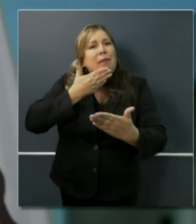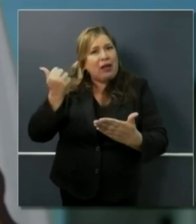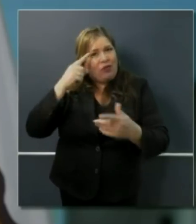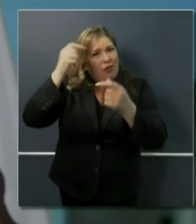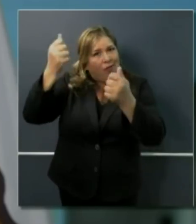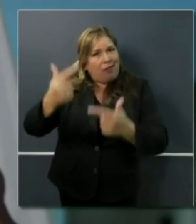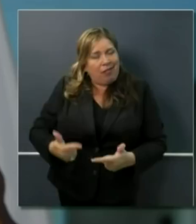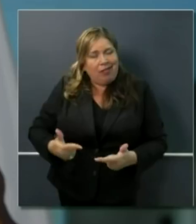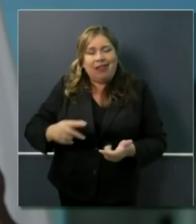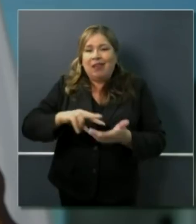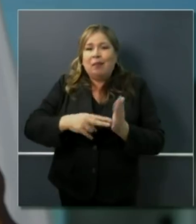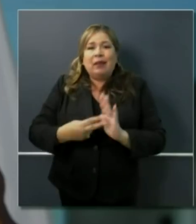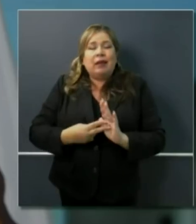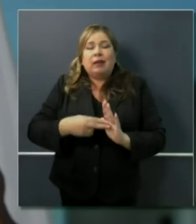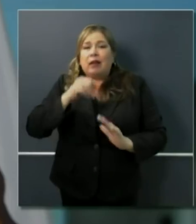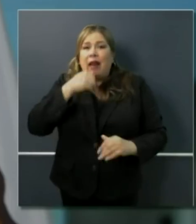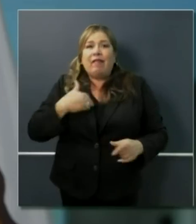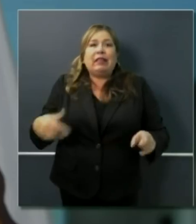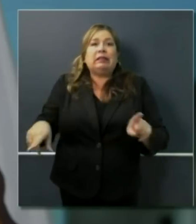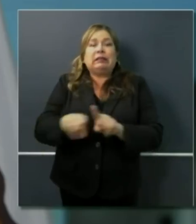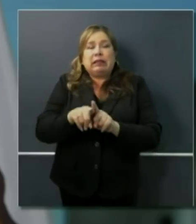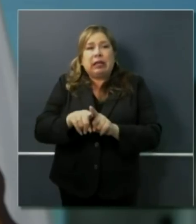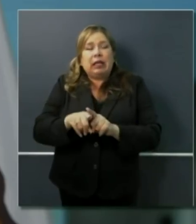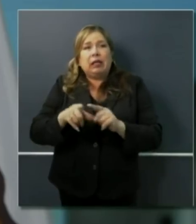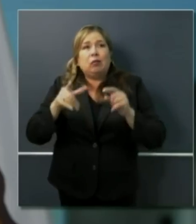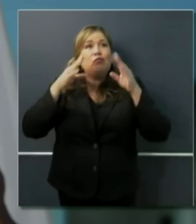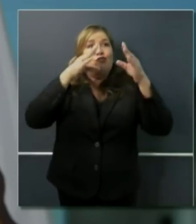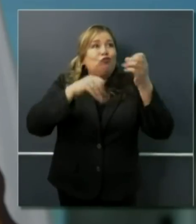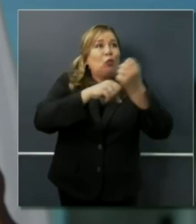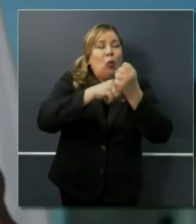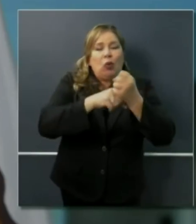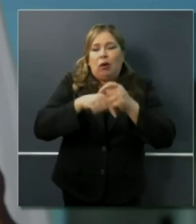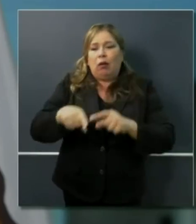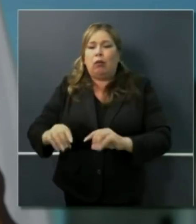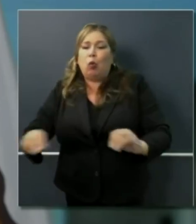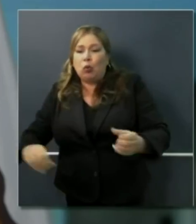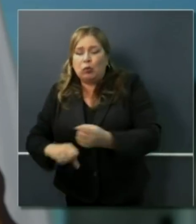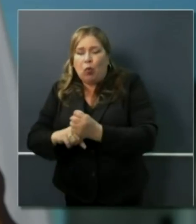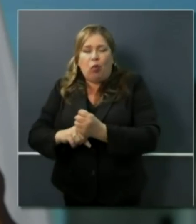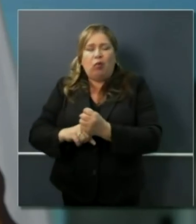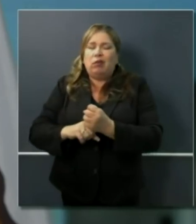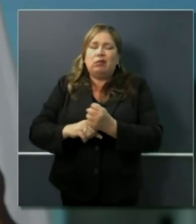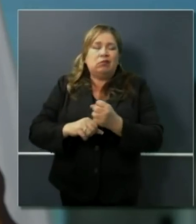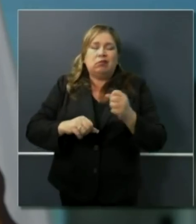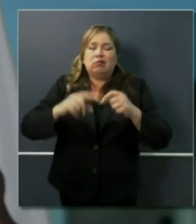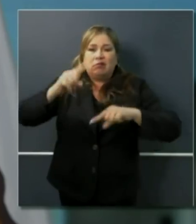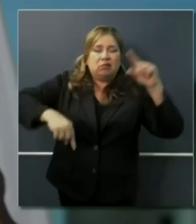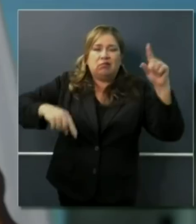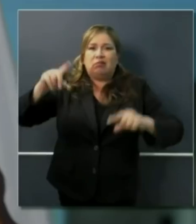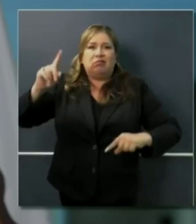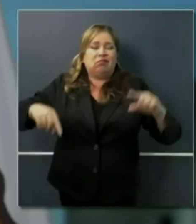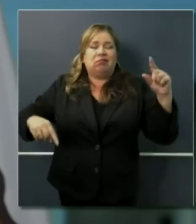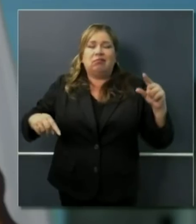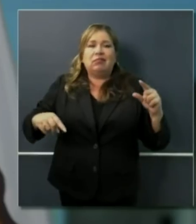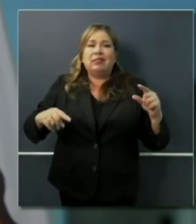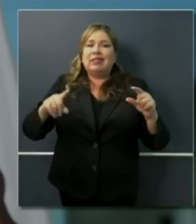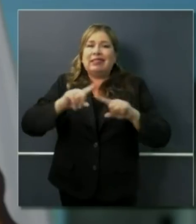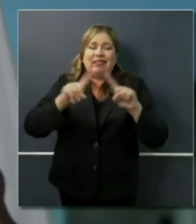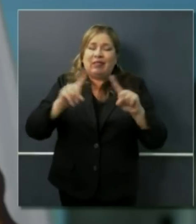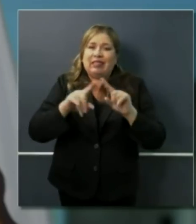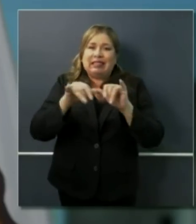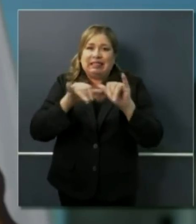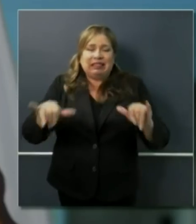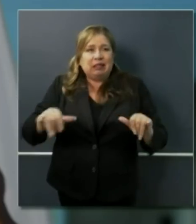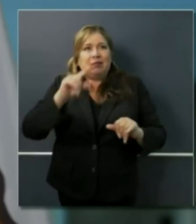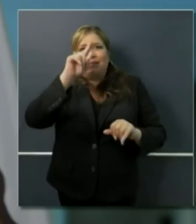so that we don't have the kind of scattered shot support that we've seen across this nation as different systems